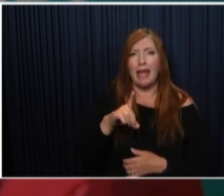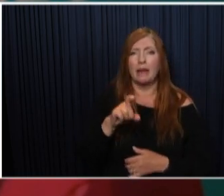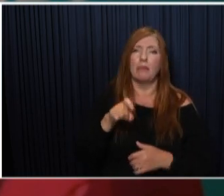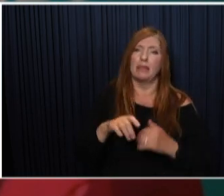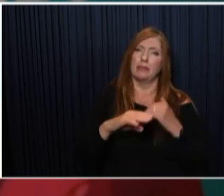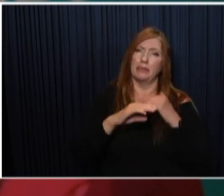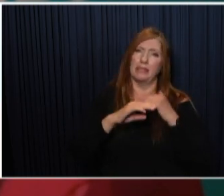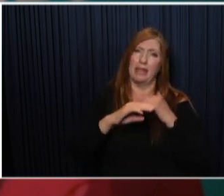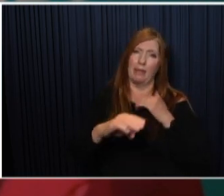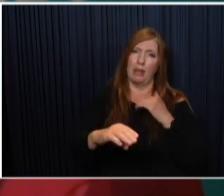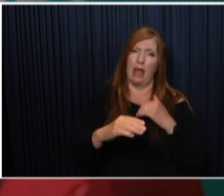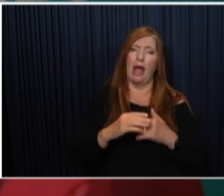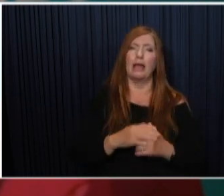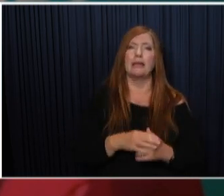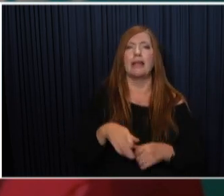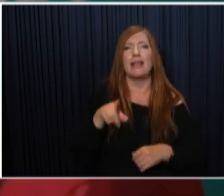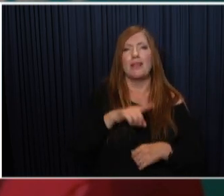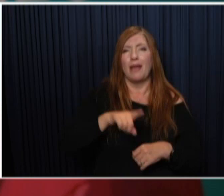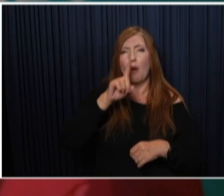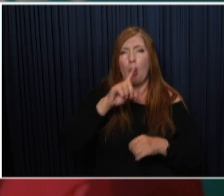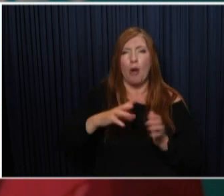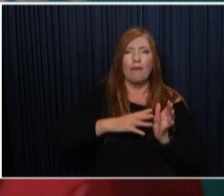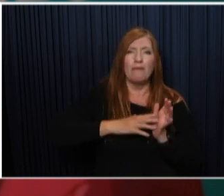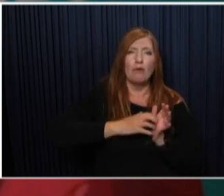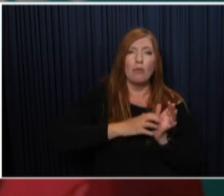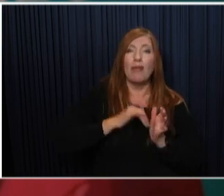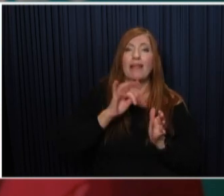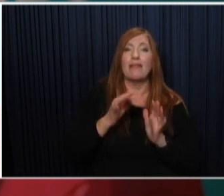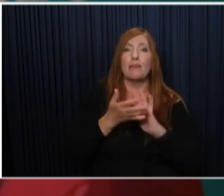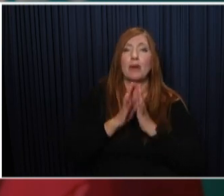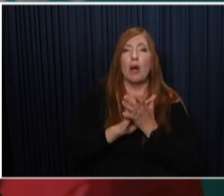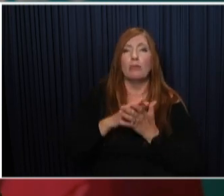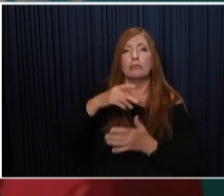stabilized. They are vulnerable if it's privatized.